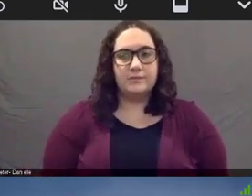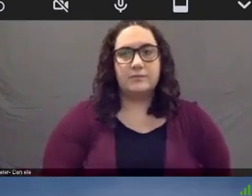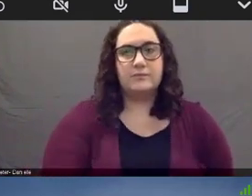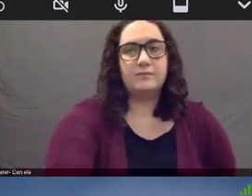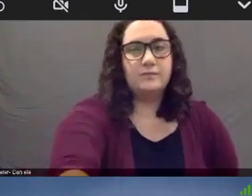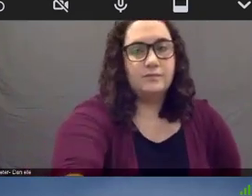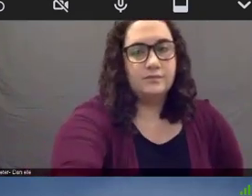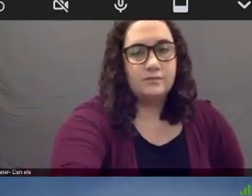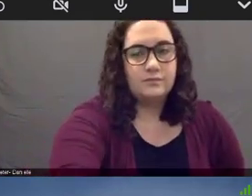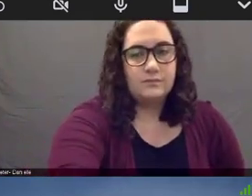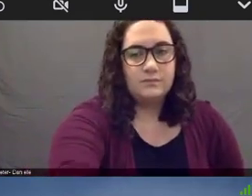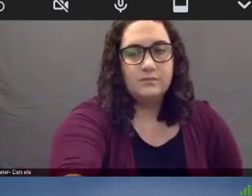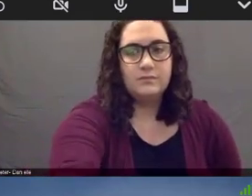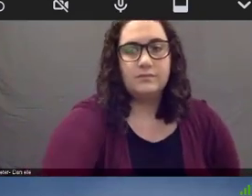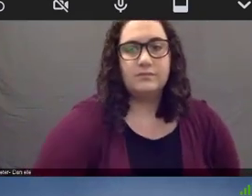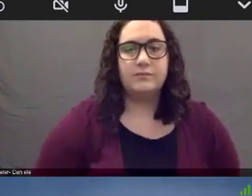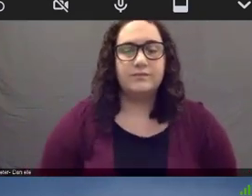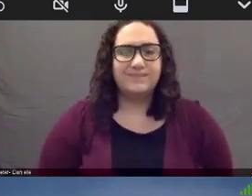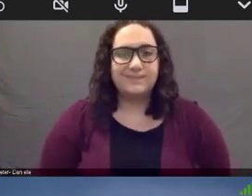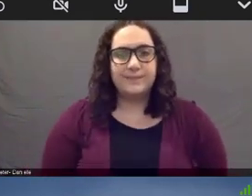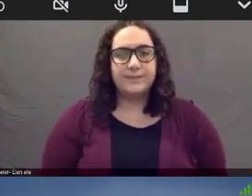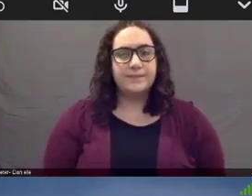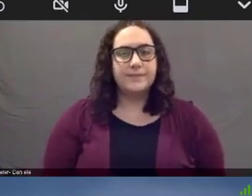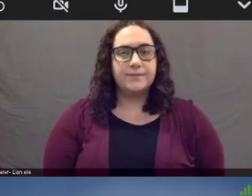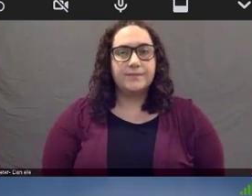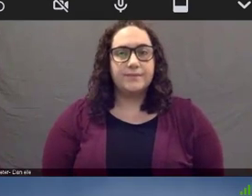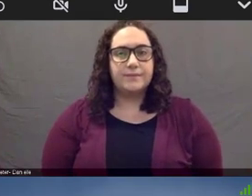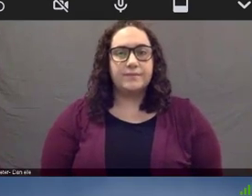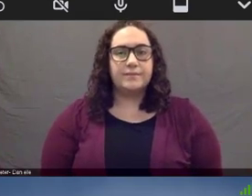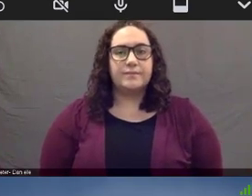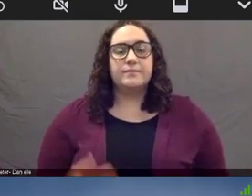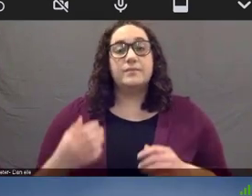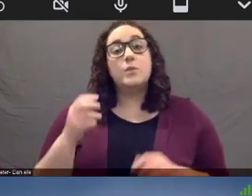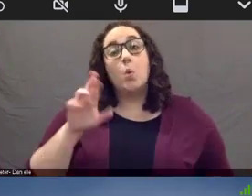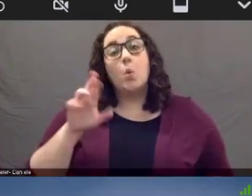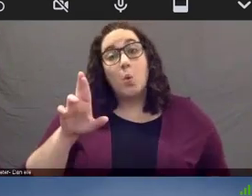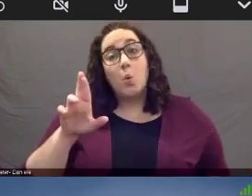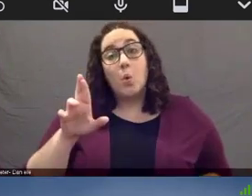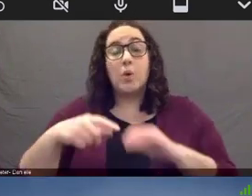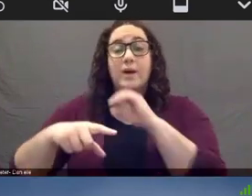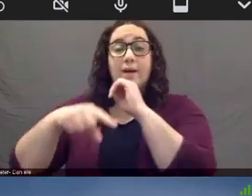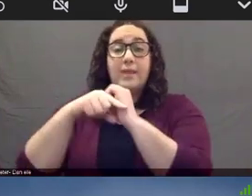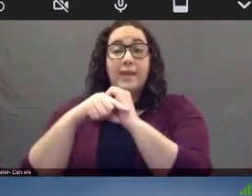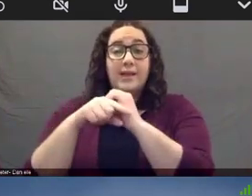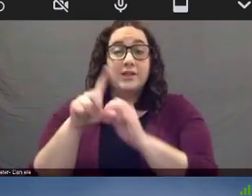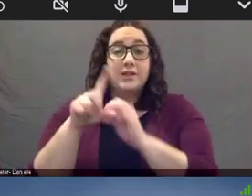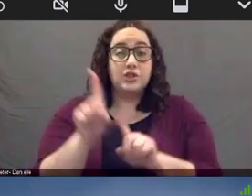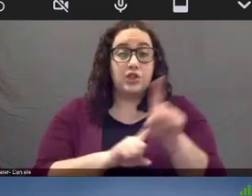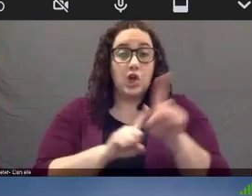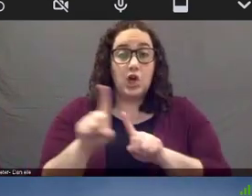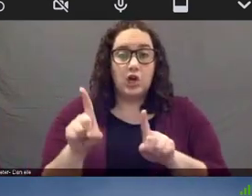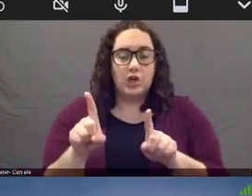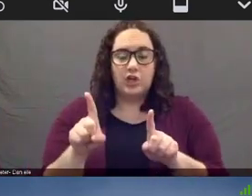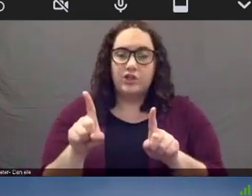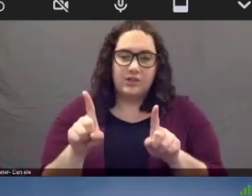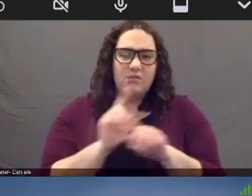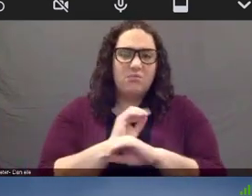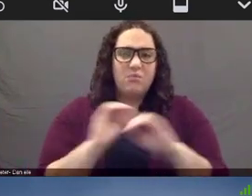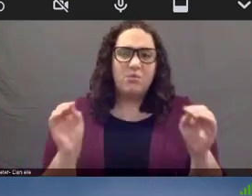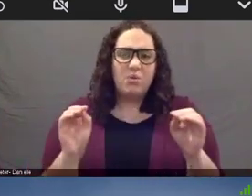can also define a dimensionless temperature difference where we take theta at time divided by whatever our initial time